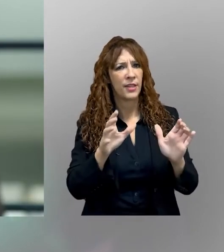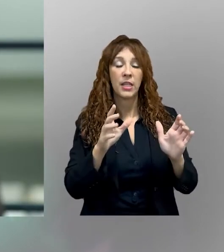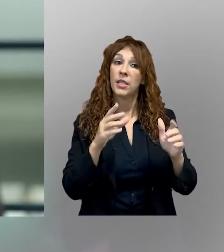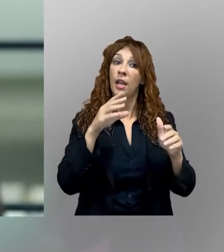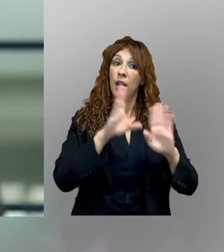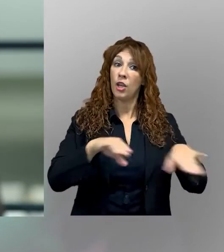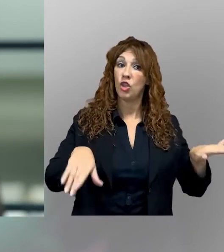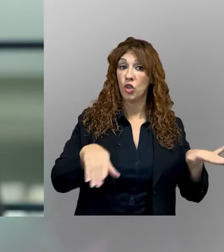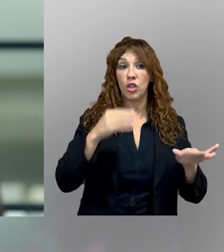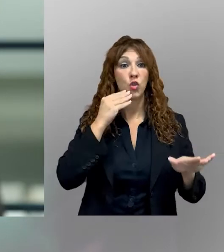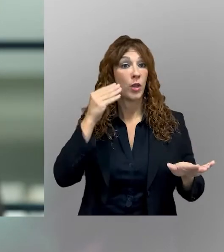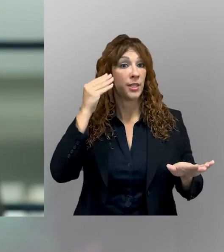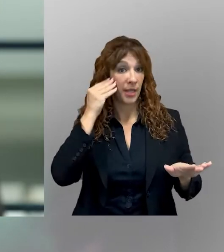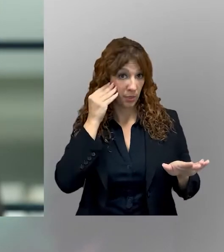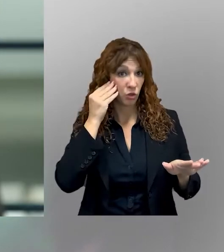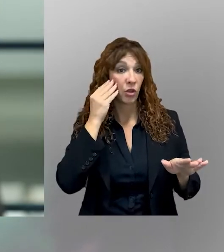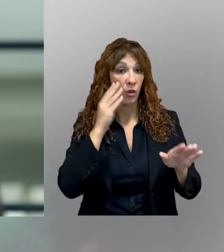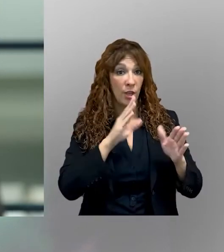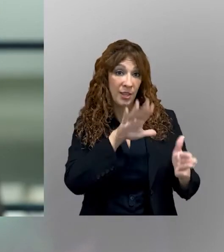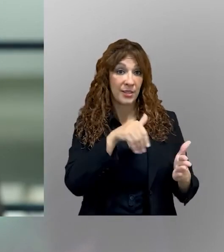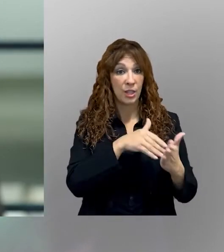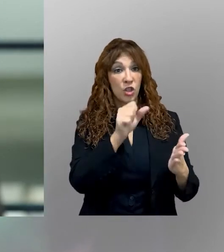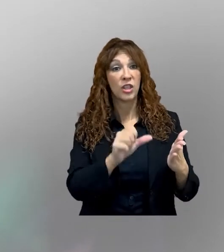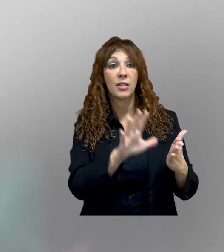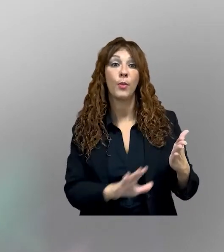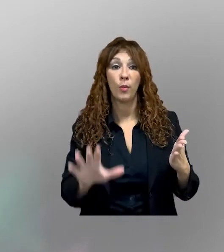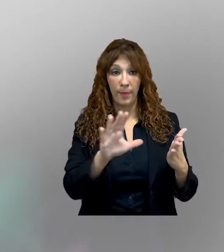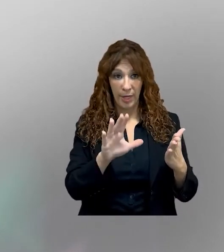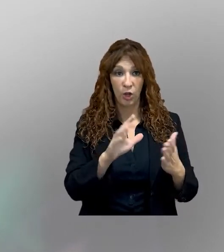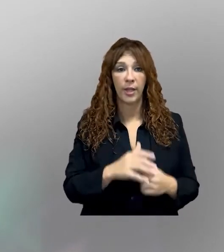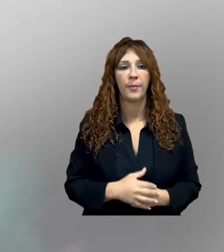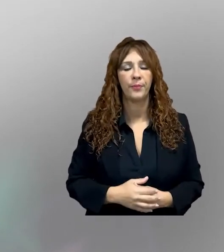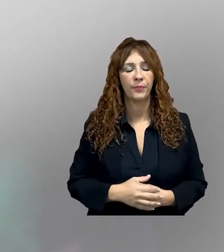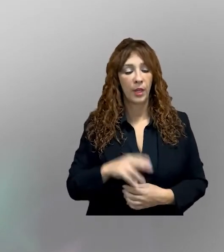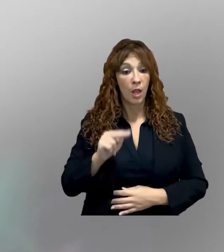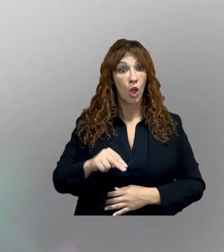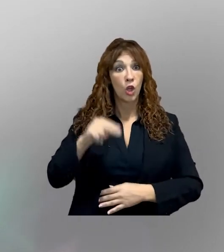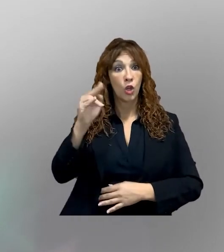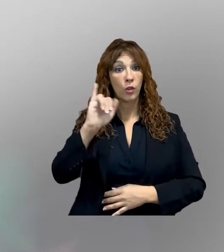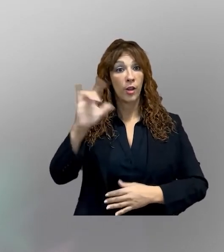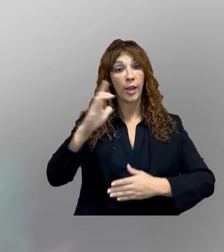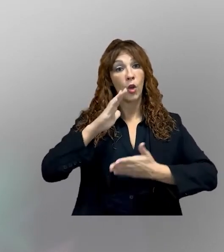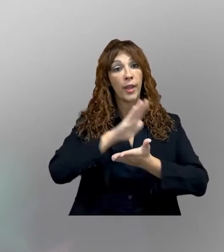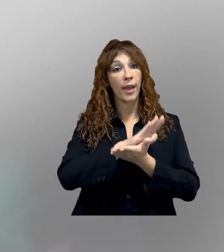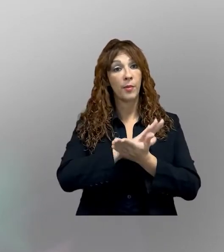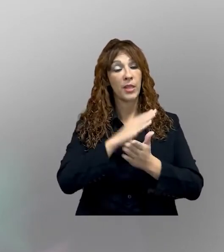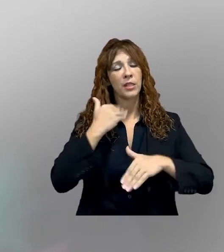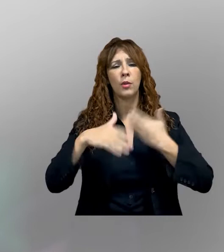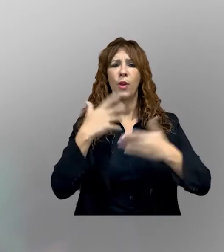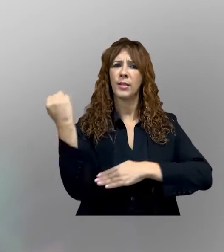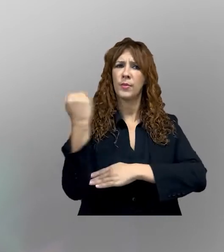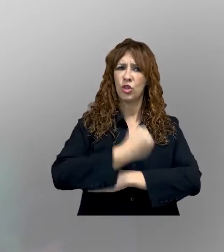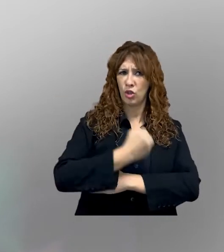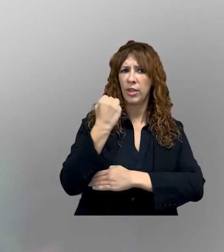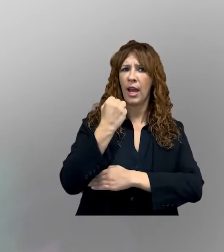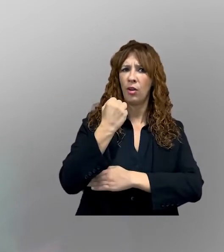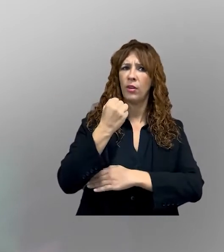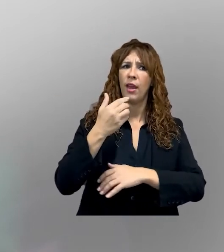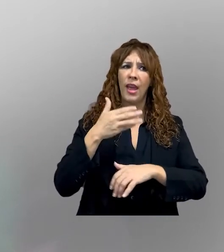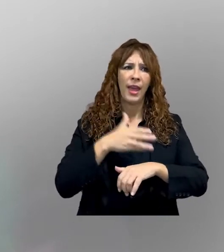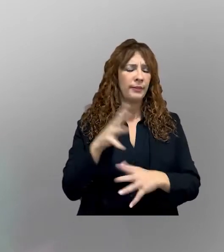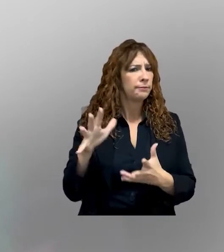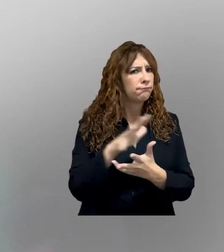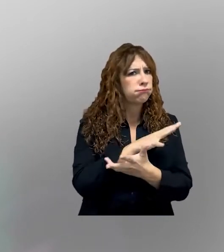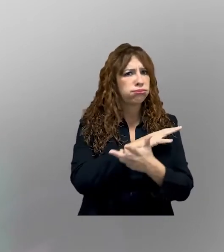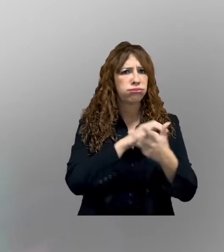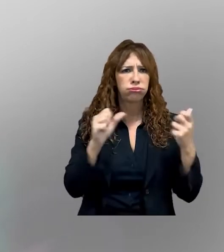children's residential center in a suburban area. WFRV-TV News Report. Northern Illinois Academy is in the process of being shut